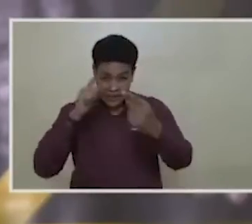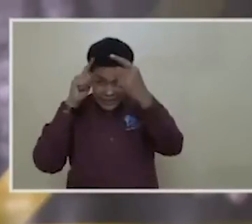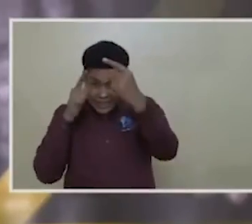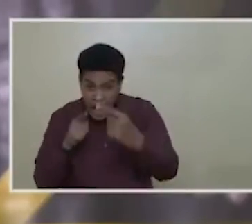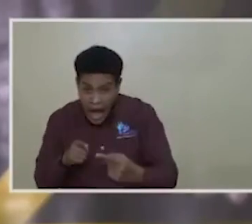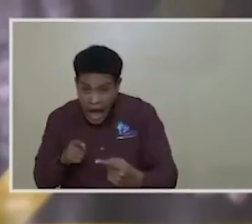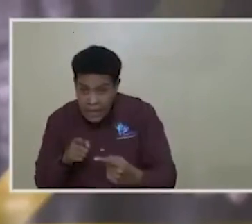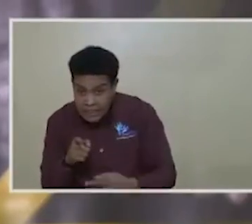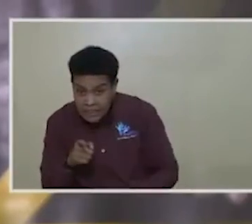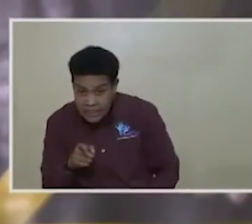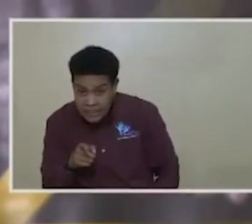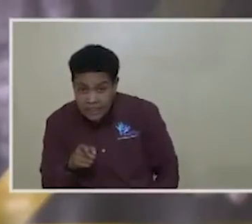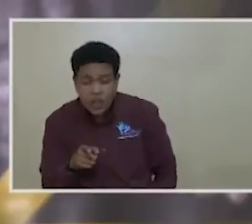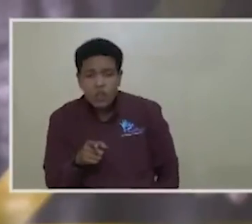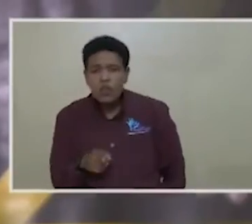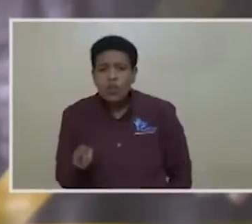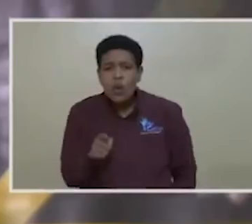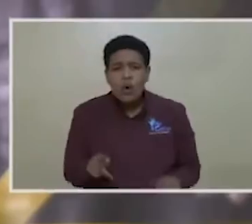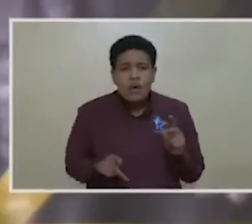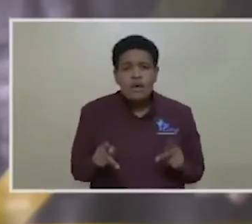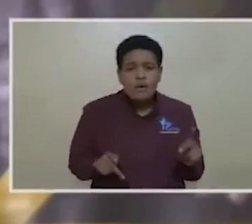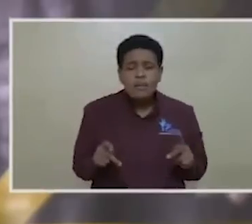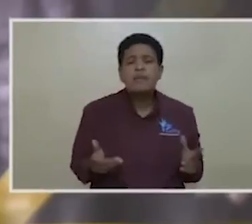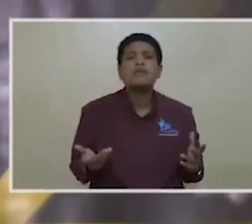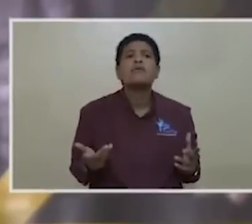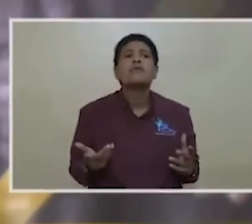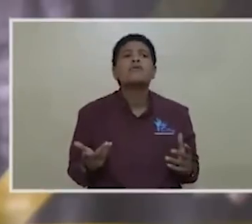targeting those persons